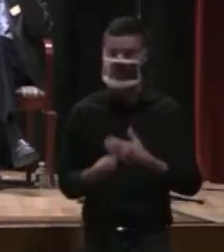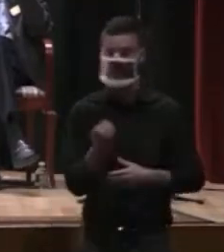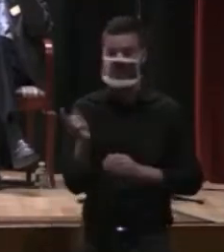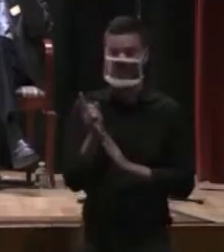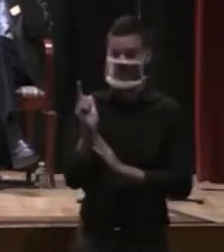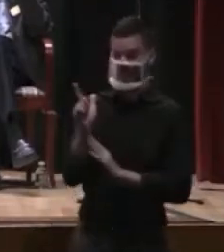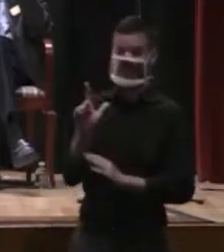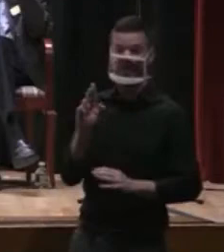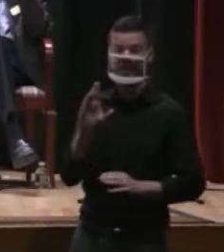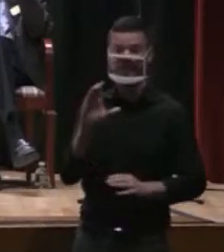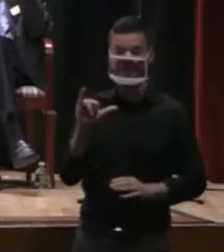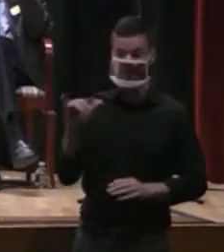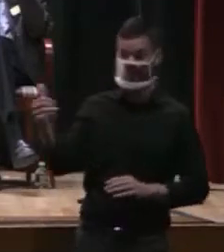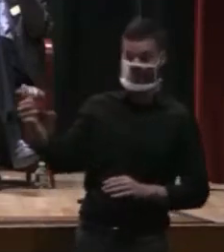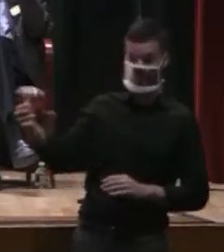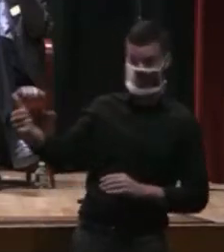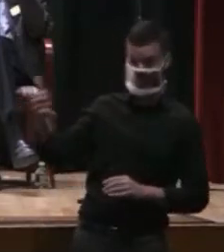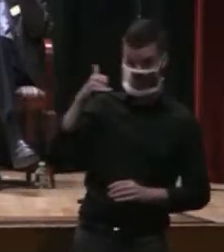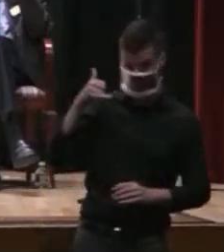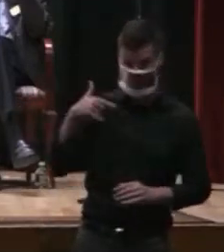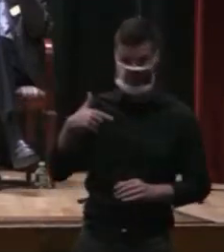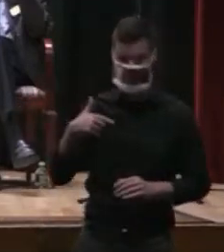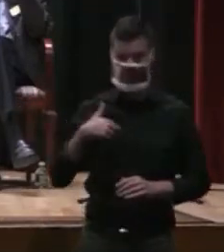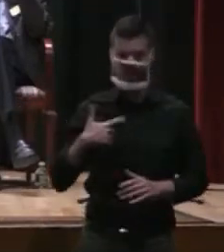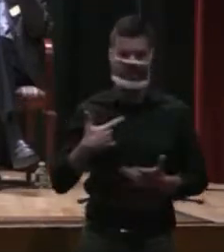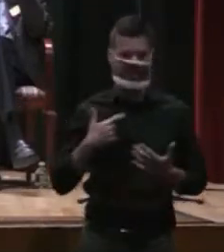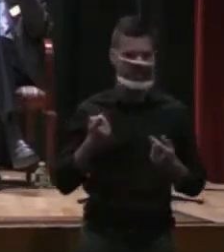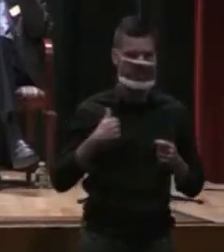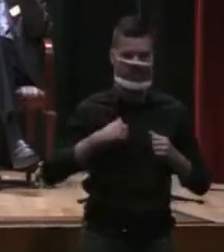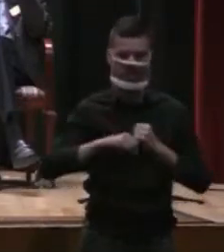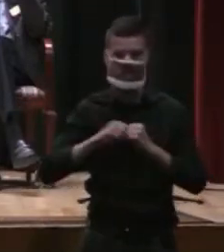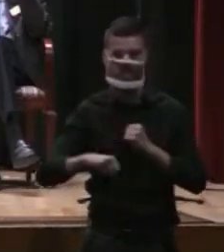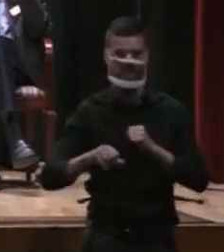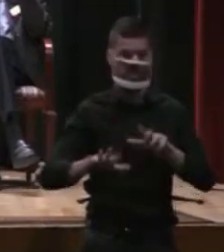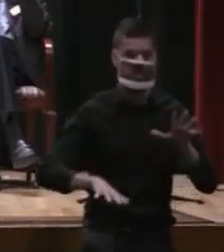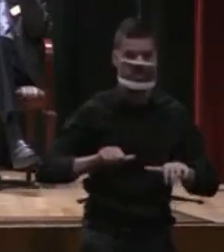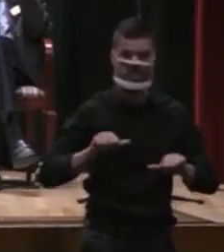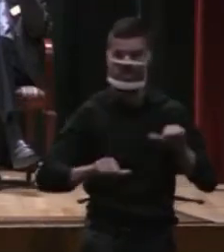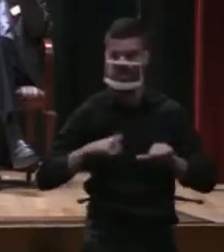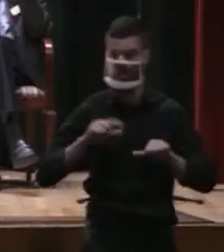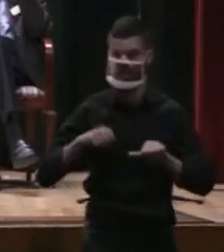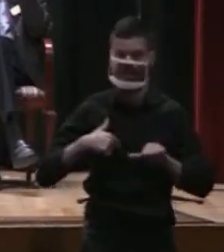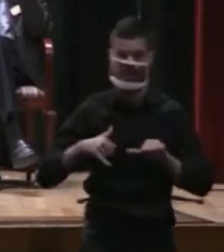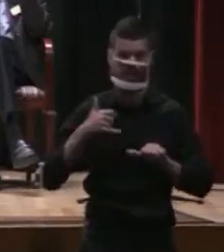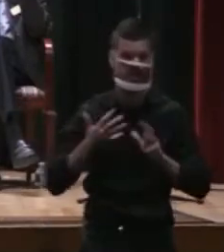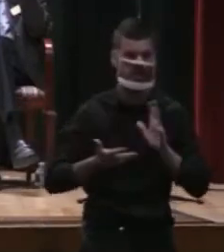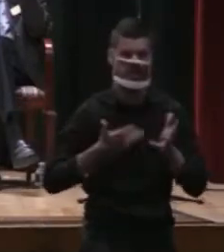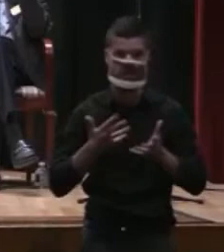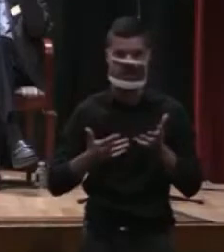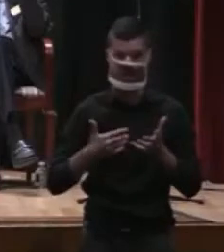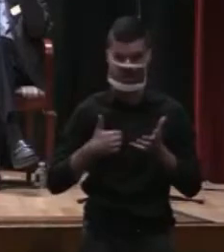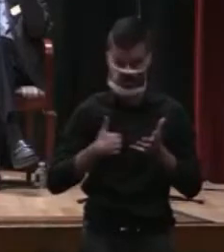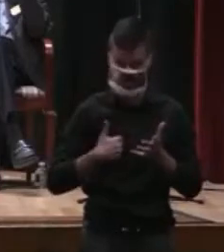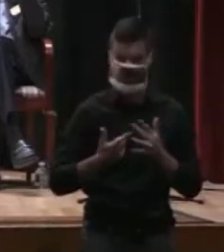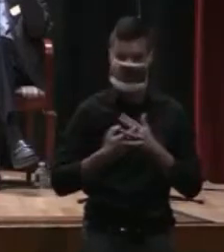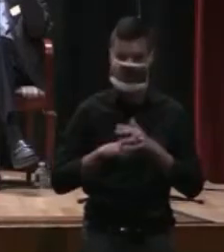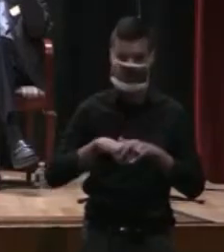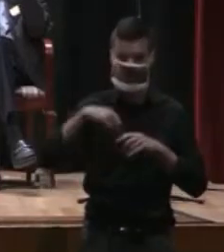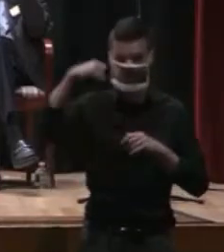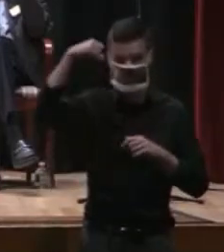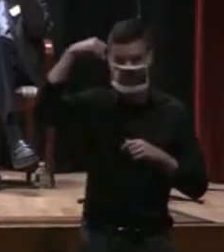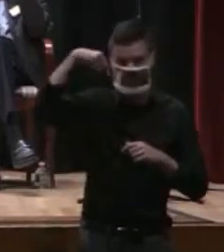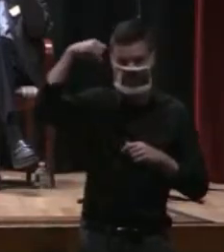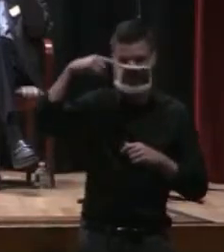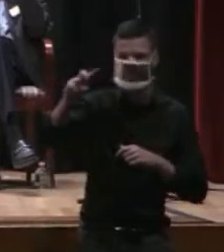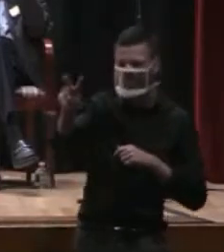Lucy called. I was stalling to take her call because I was nervous, such that I was dripping sweat at